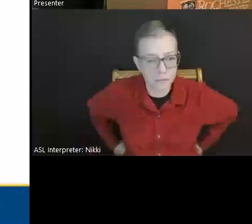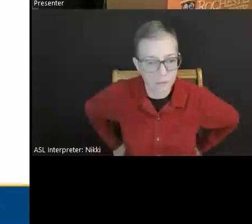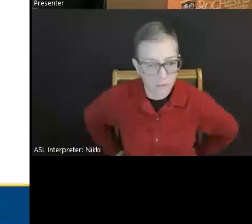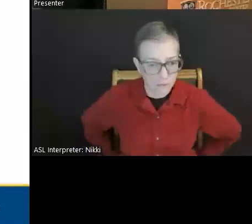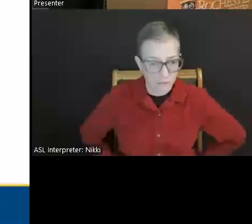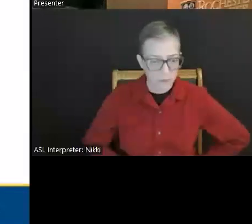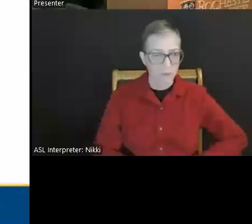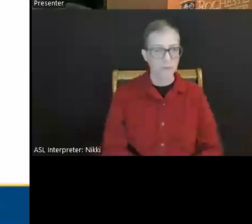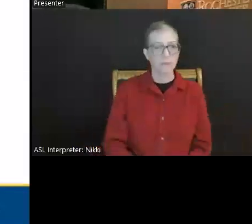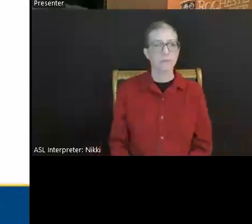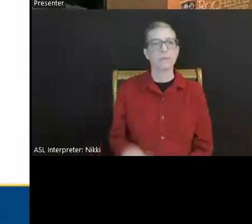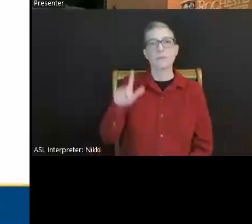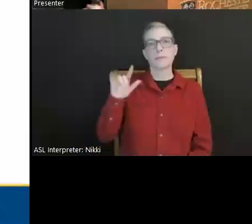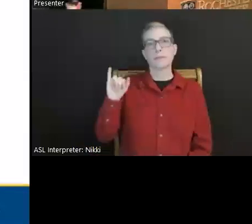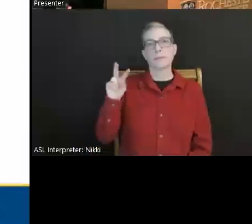All right.